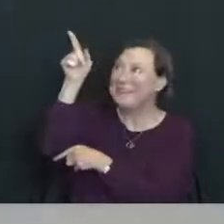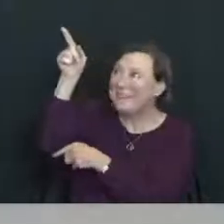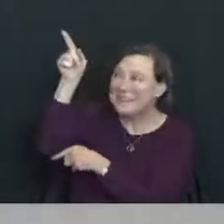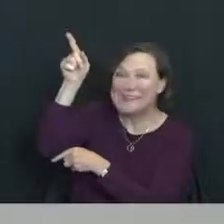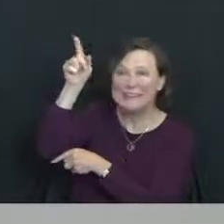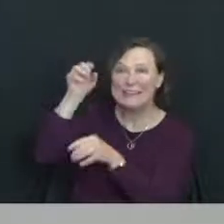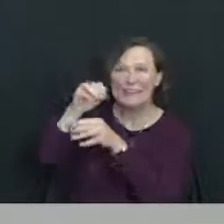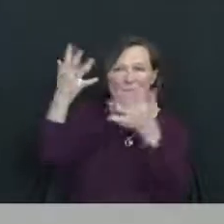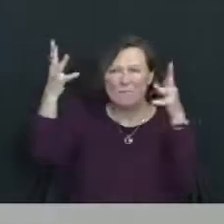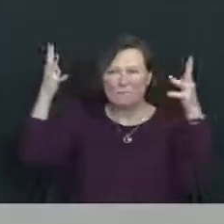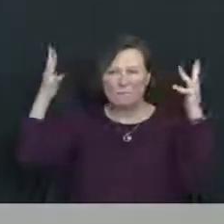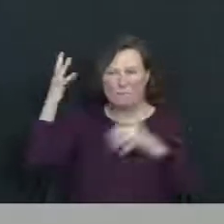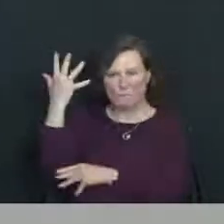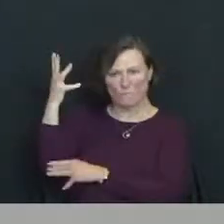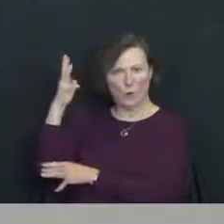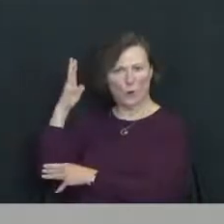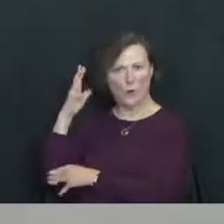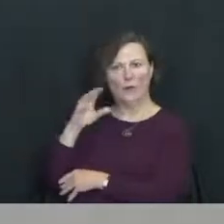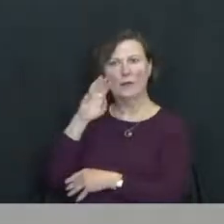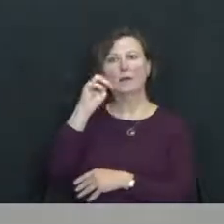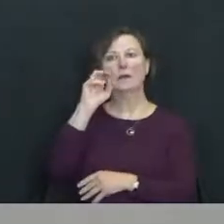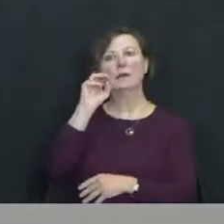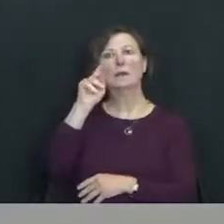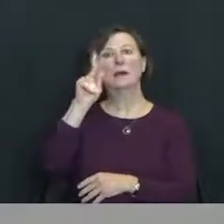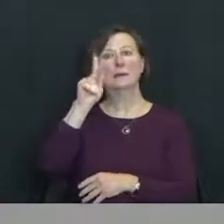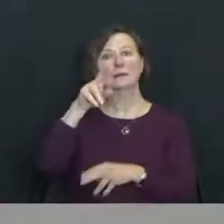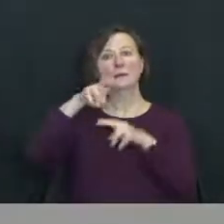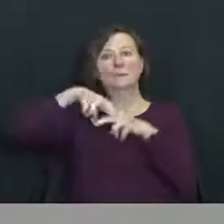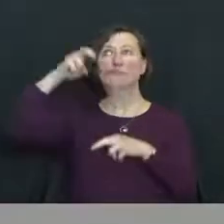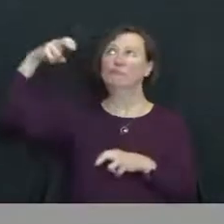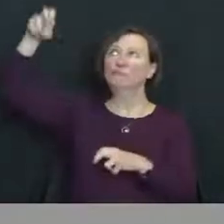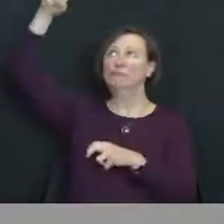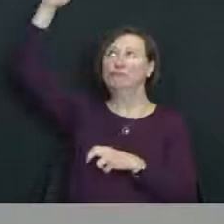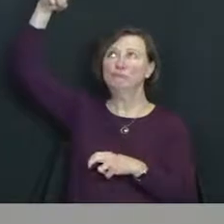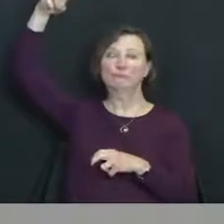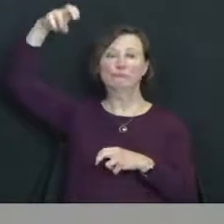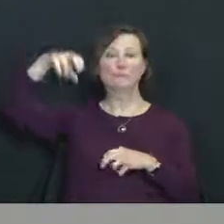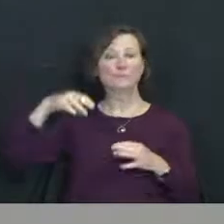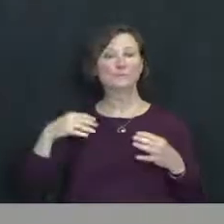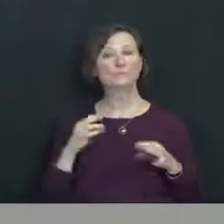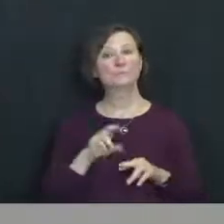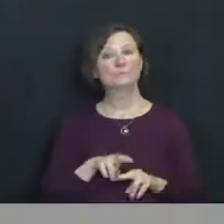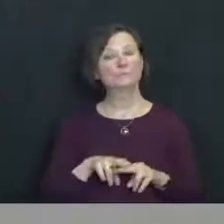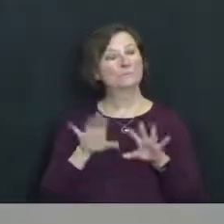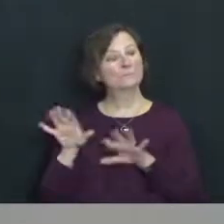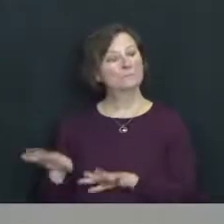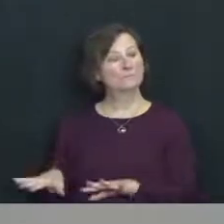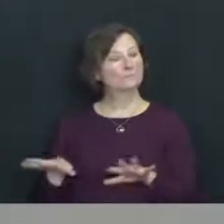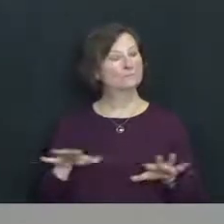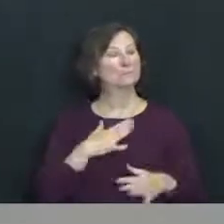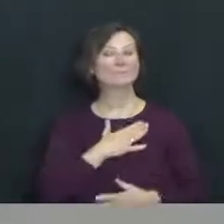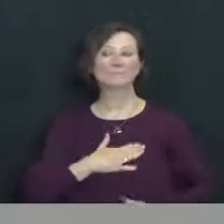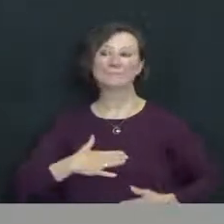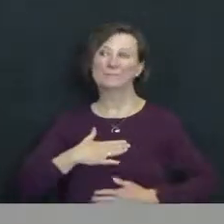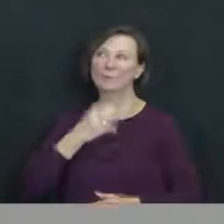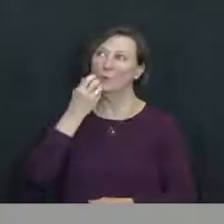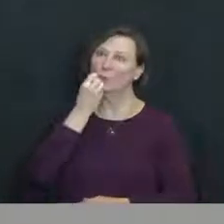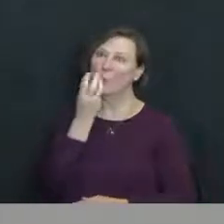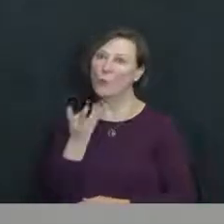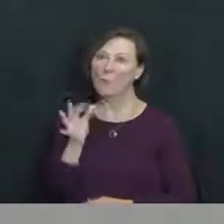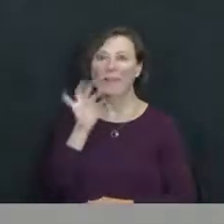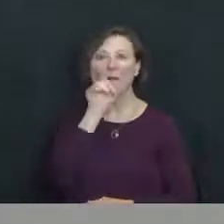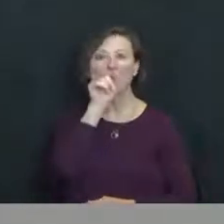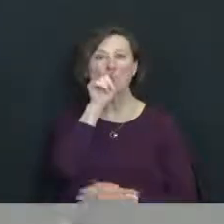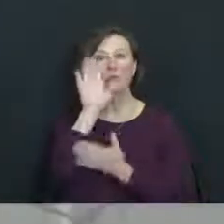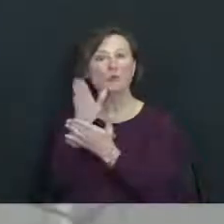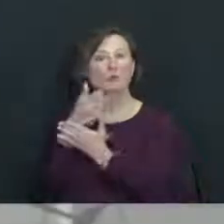forest. The monk sat calmly, high in the topmost branches, enjoying the warmth of the bird songs of